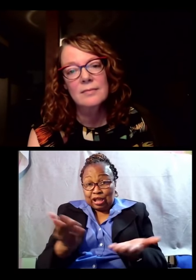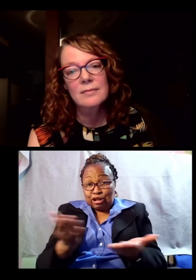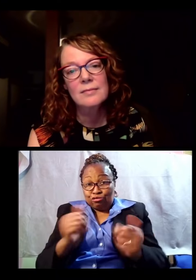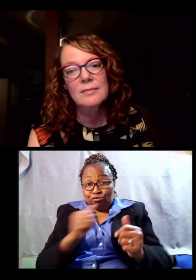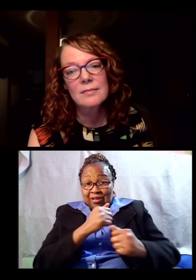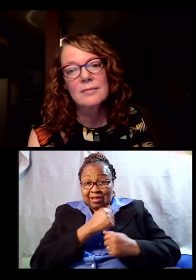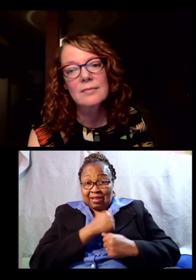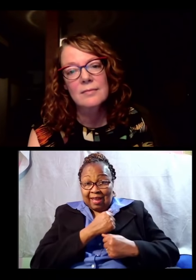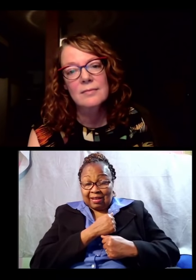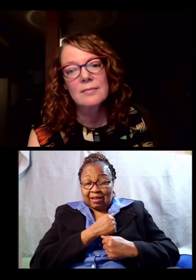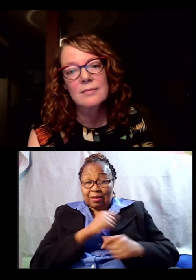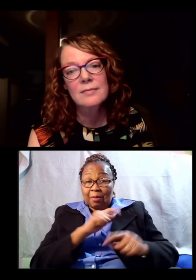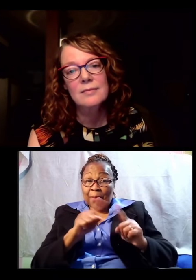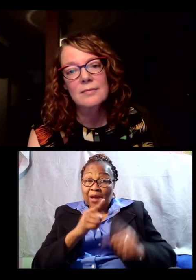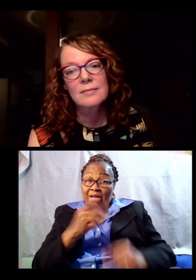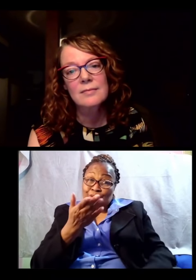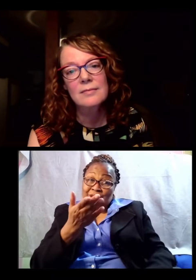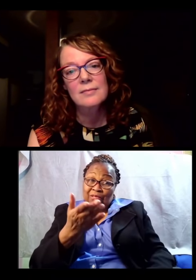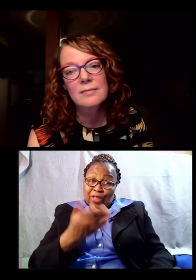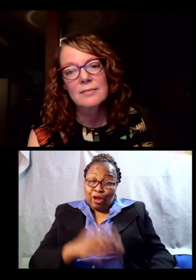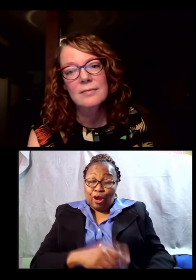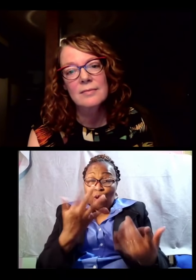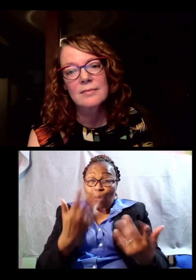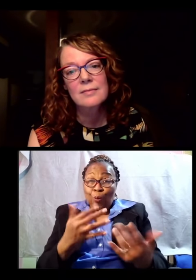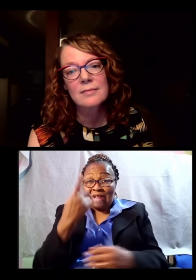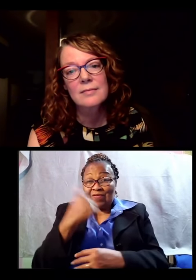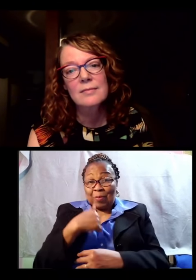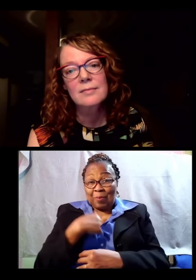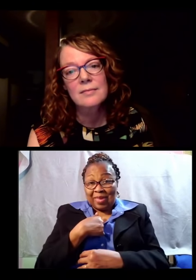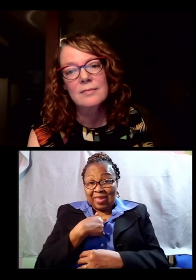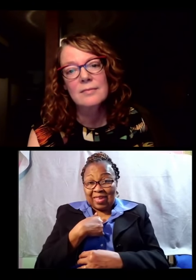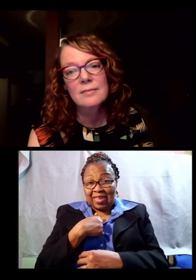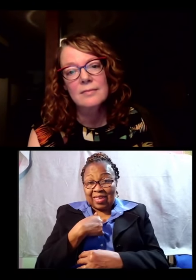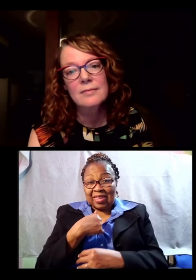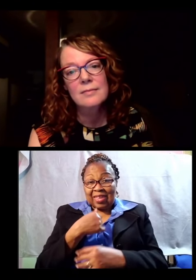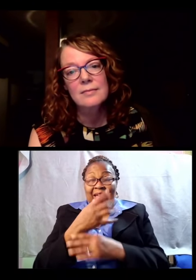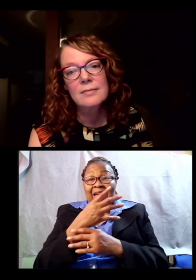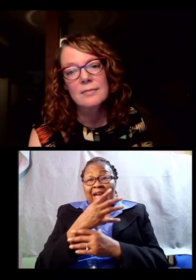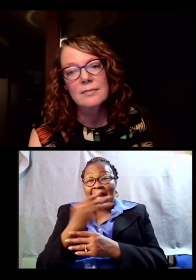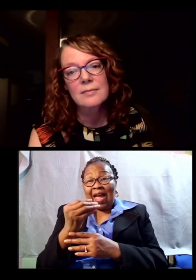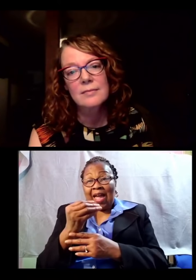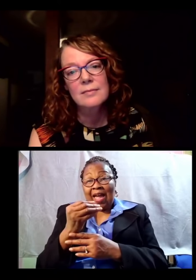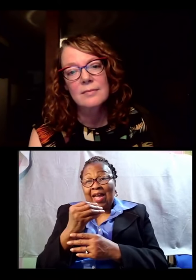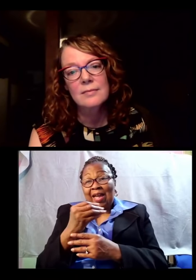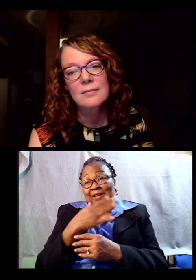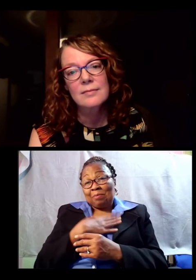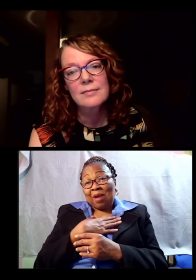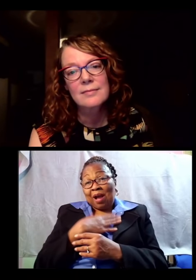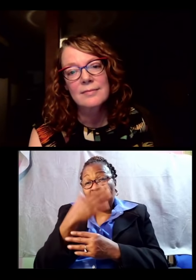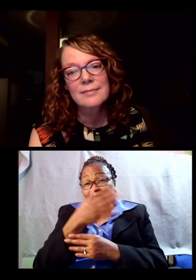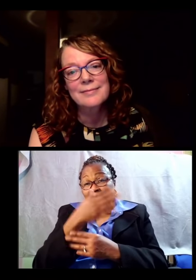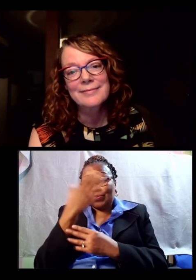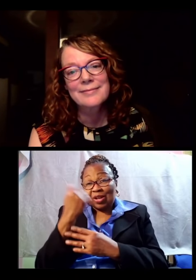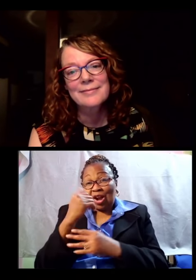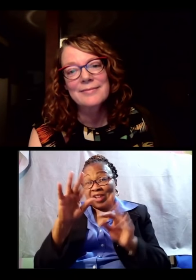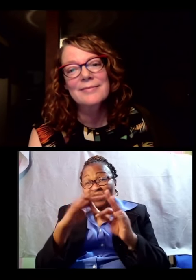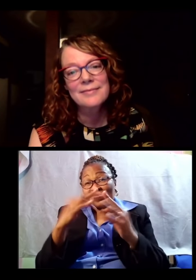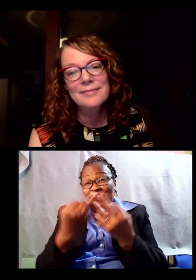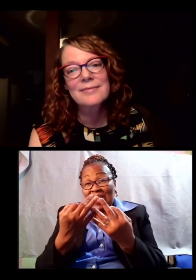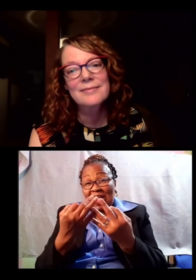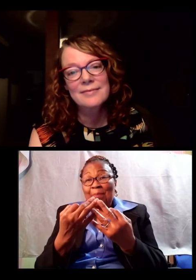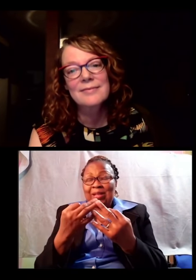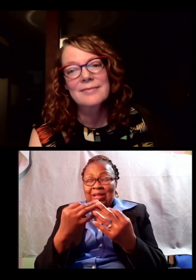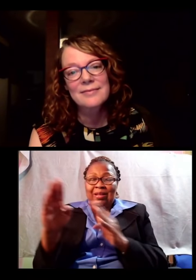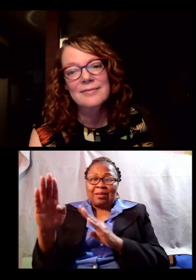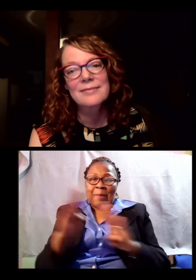but there it was waiting for me. And all my forgotten relatives behaving badly